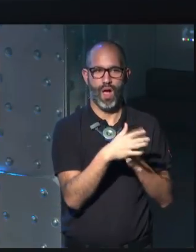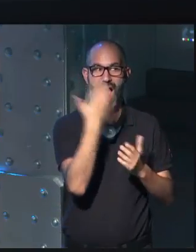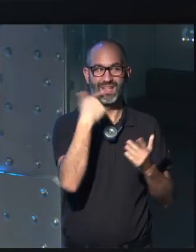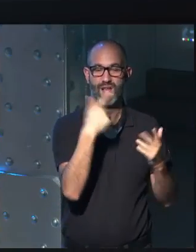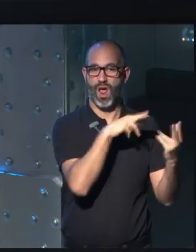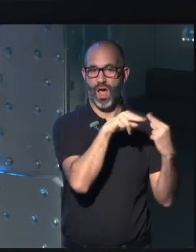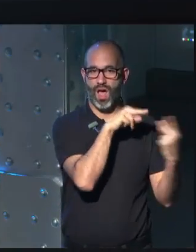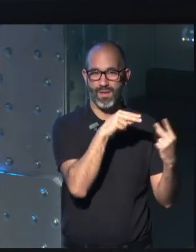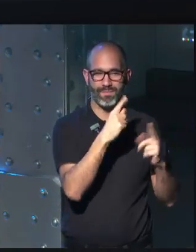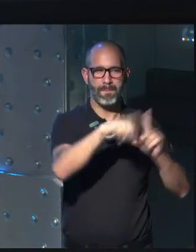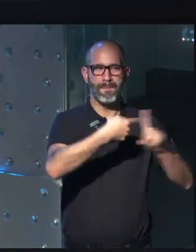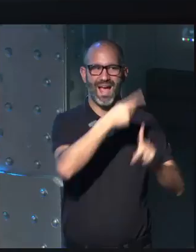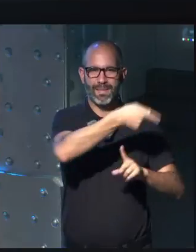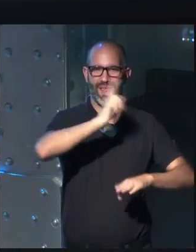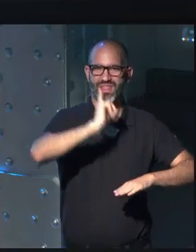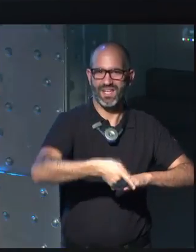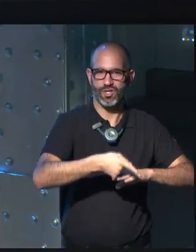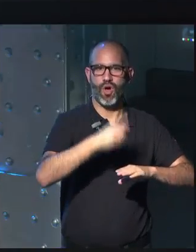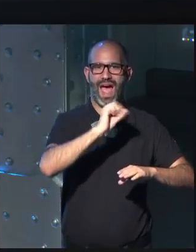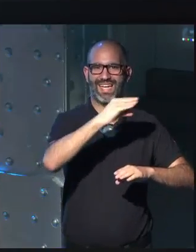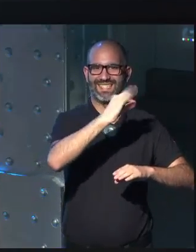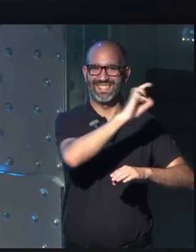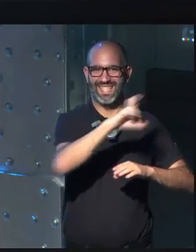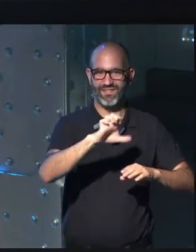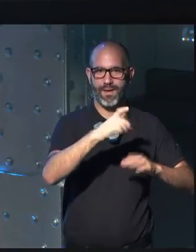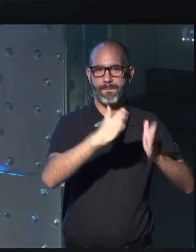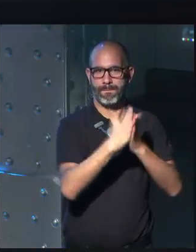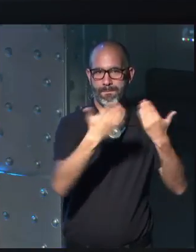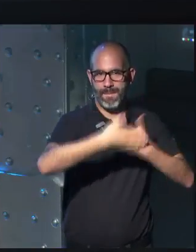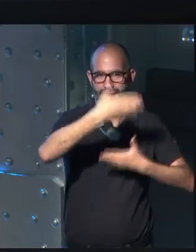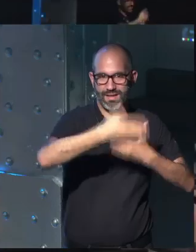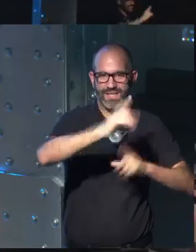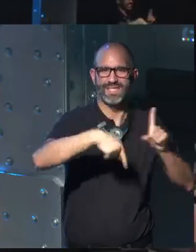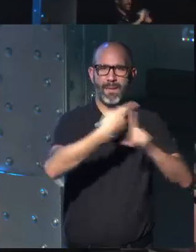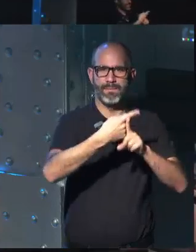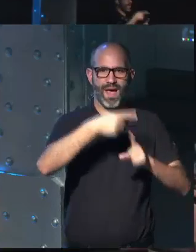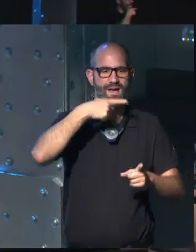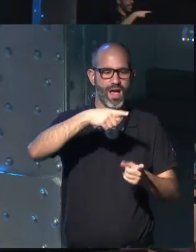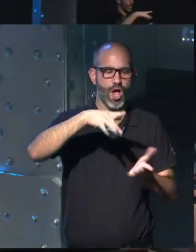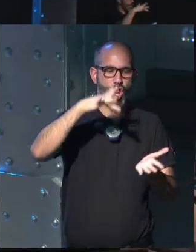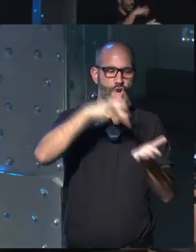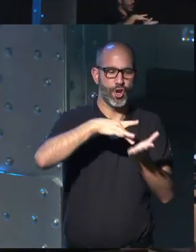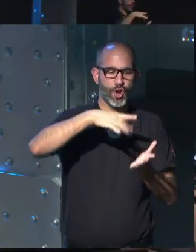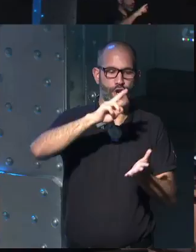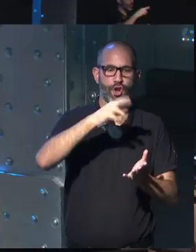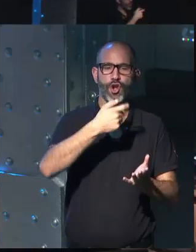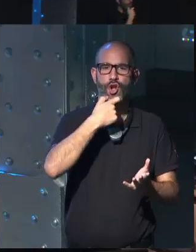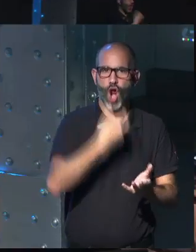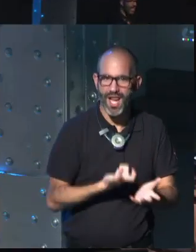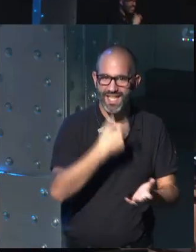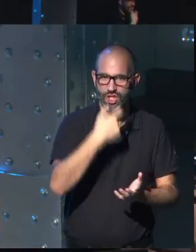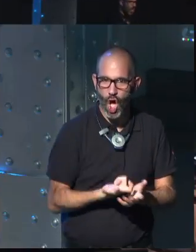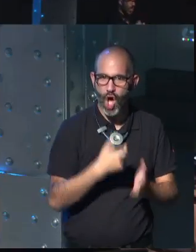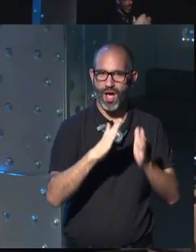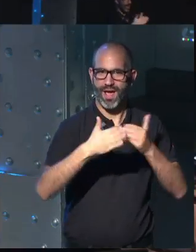short conversation I had with him. He was the director of String Magazine, and also has written in Rolling Stone, New